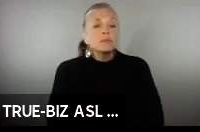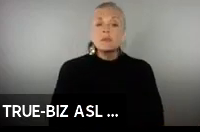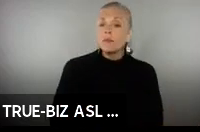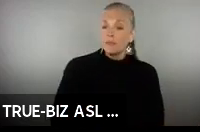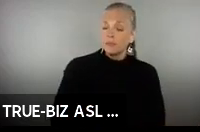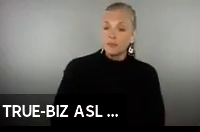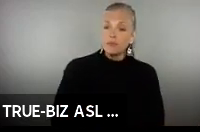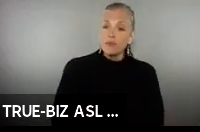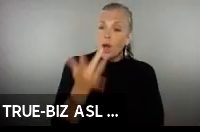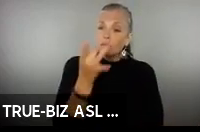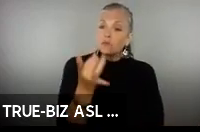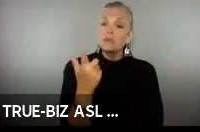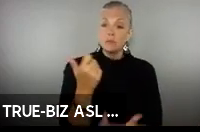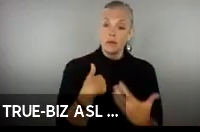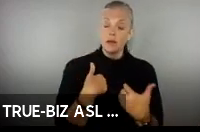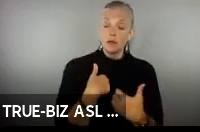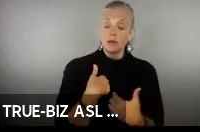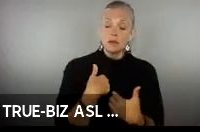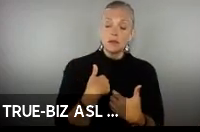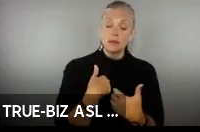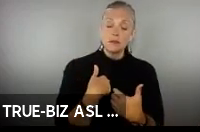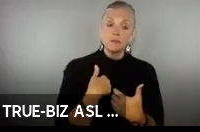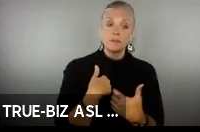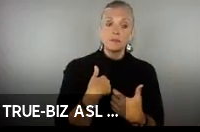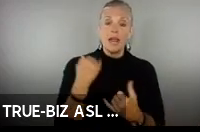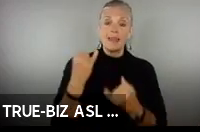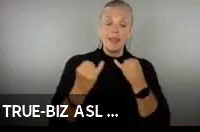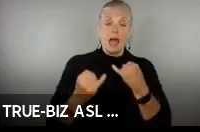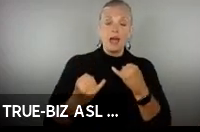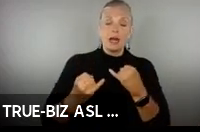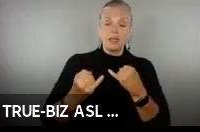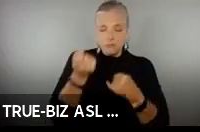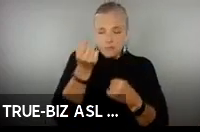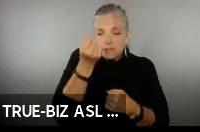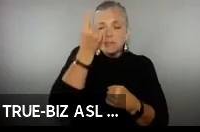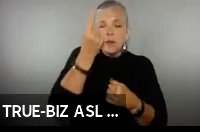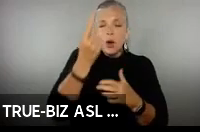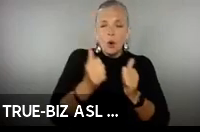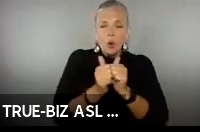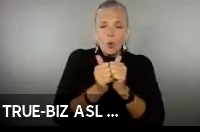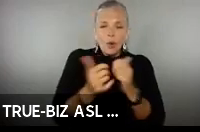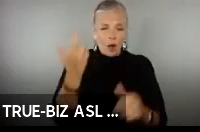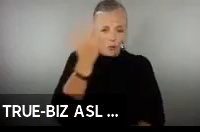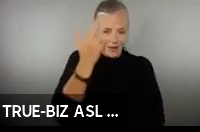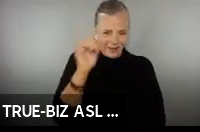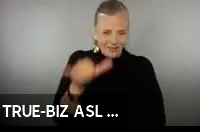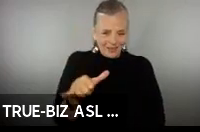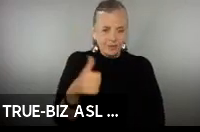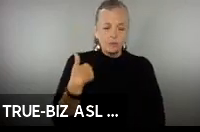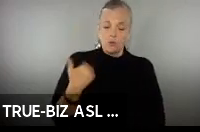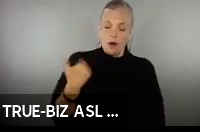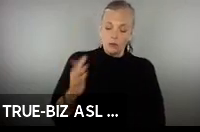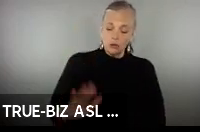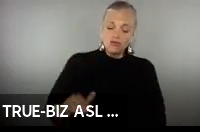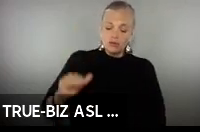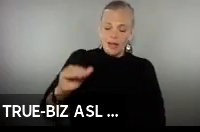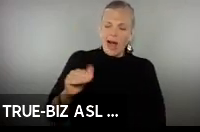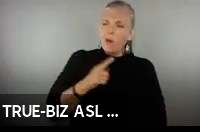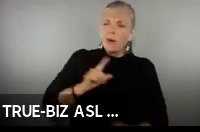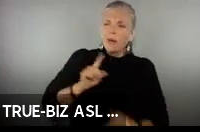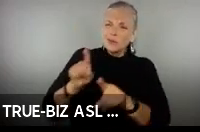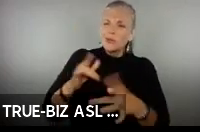It's interesting because I got the idea without realizing that I was getting the idea when I was younger and I was at some event. I